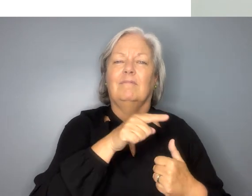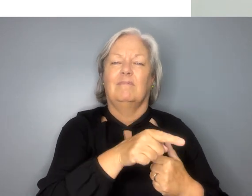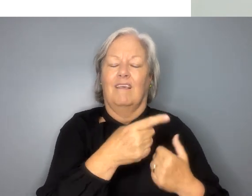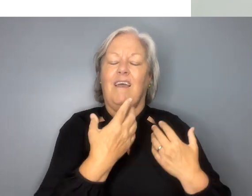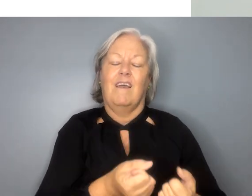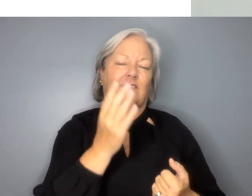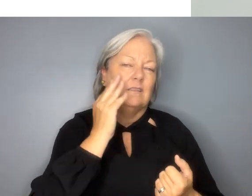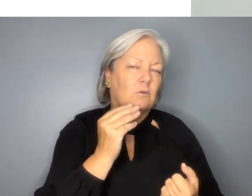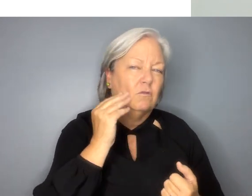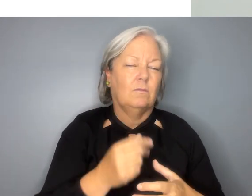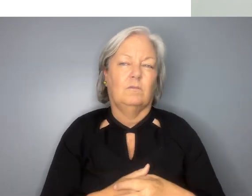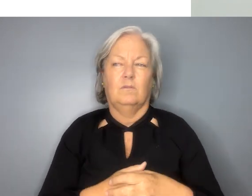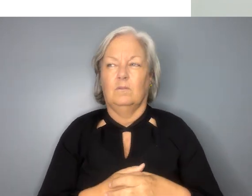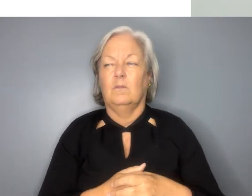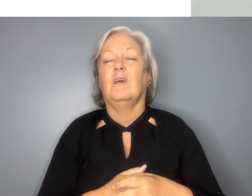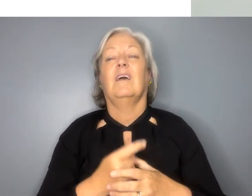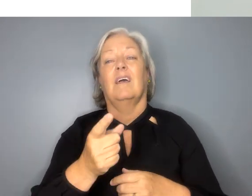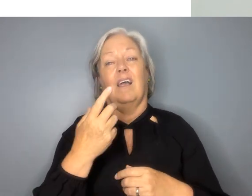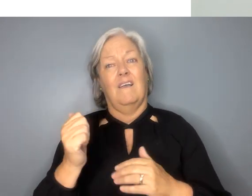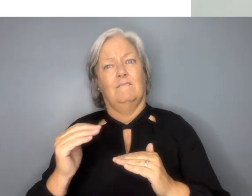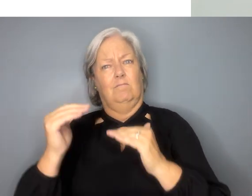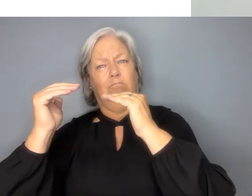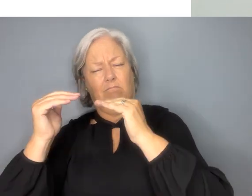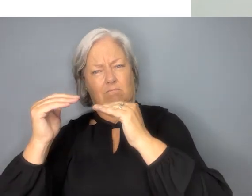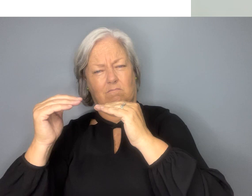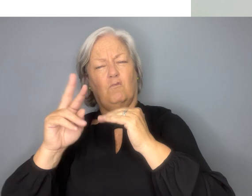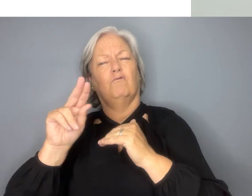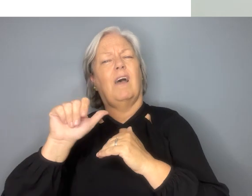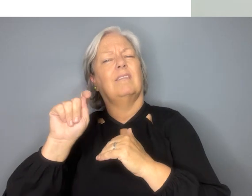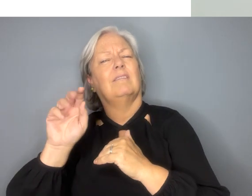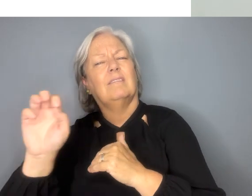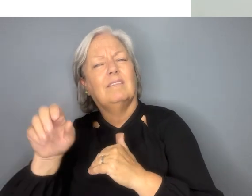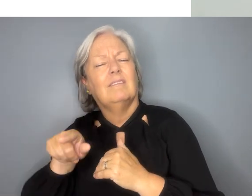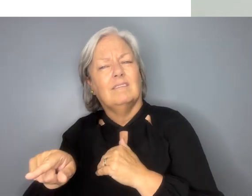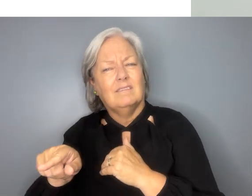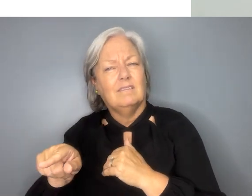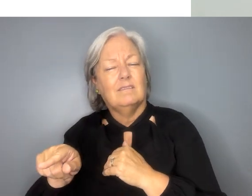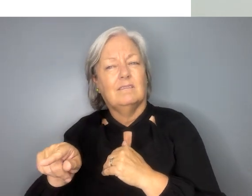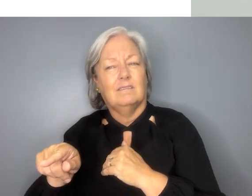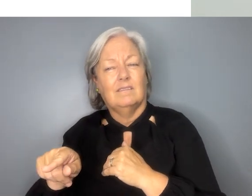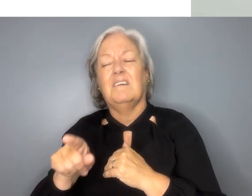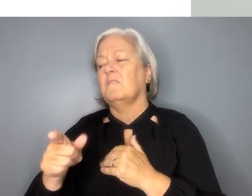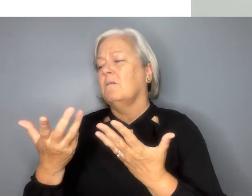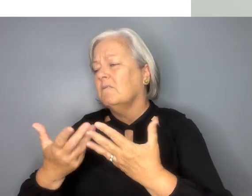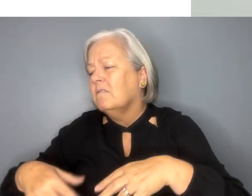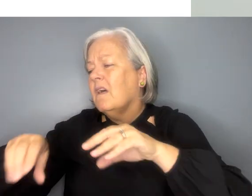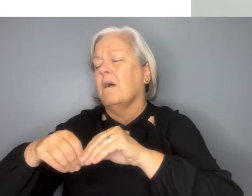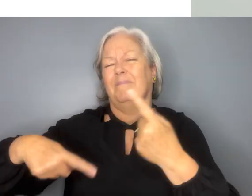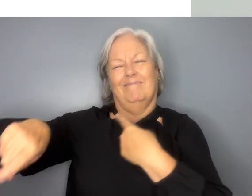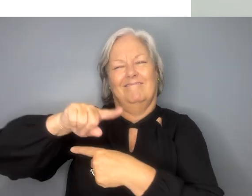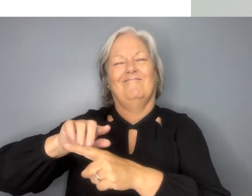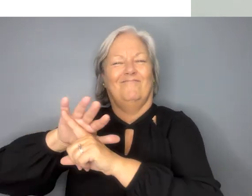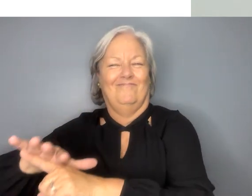lifetime. Even higher rates of violence were experienced by LGBTQA+ adults with disability from